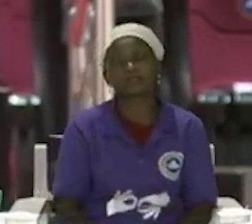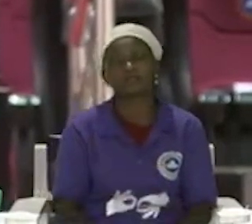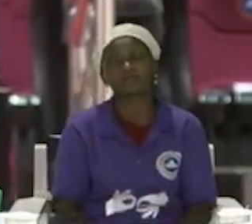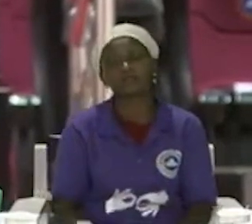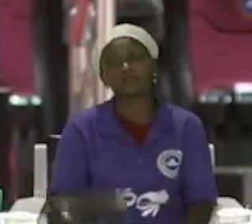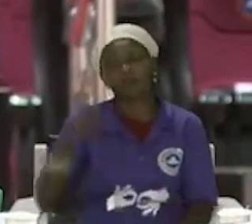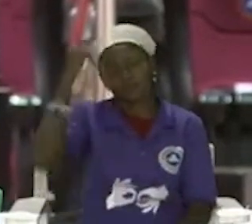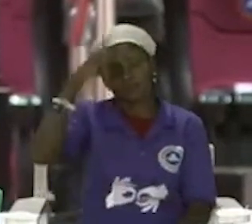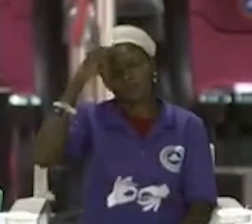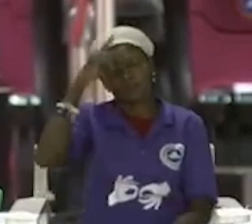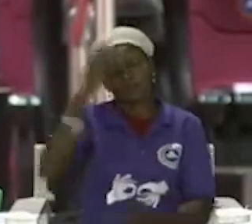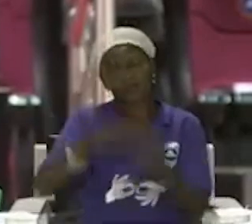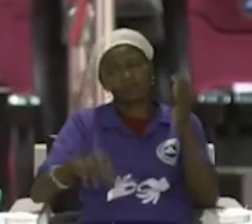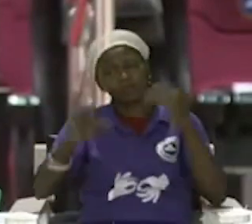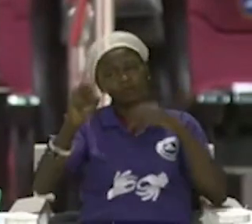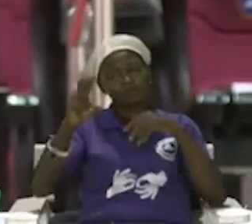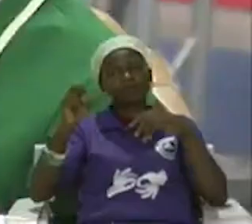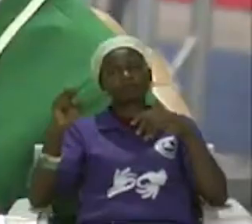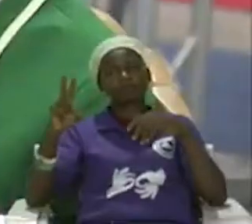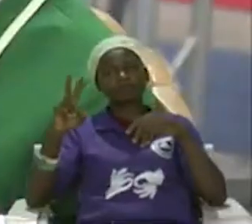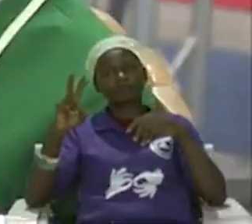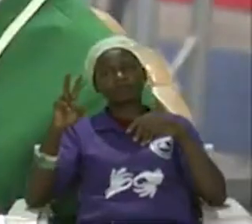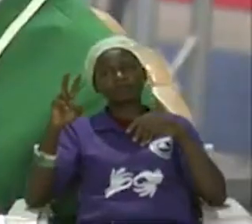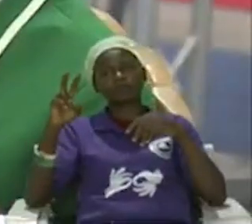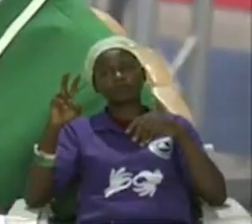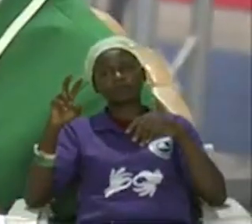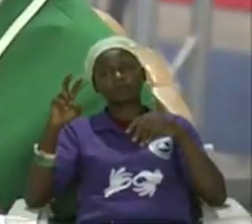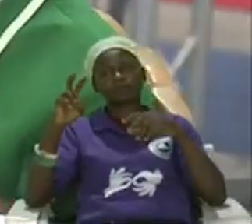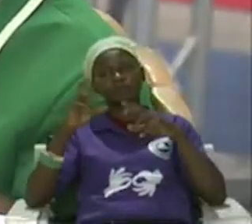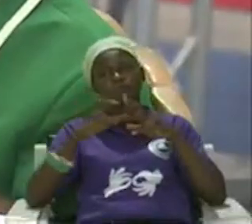Proverbs chapter 12.